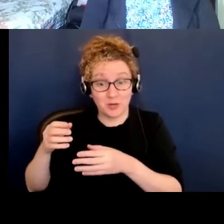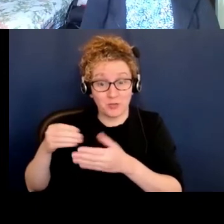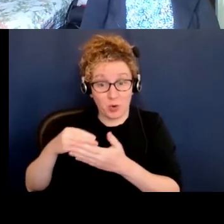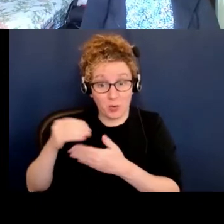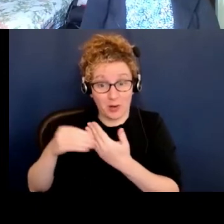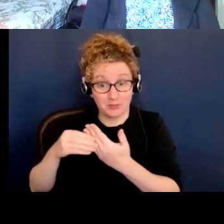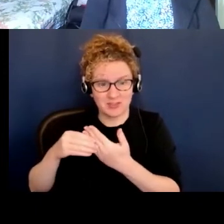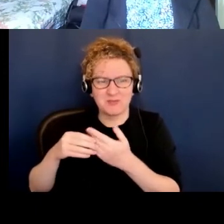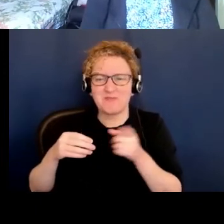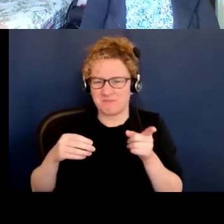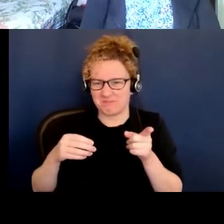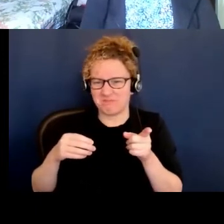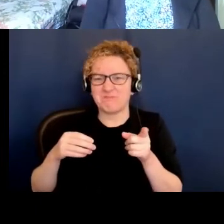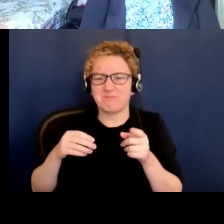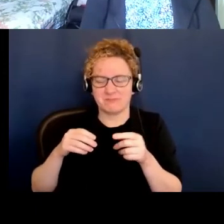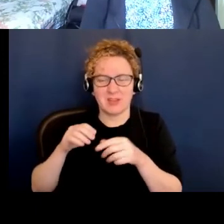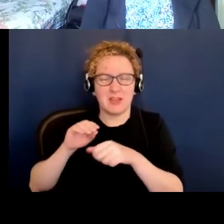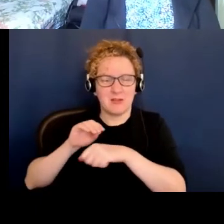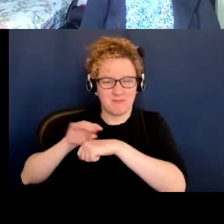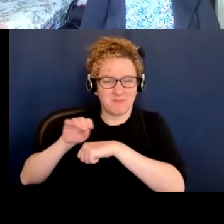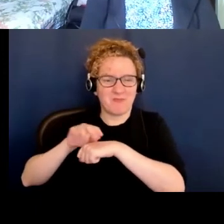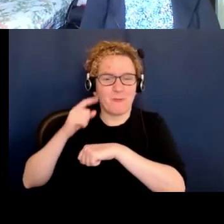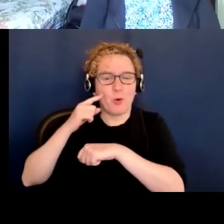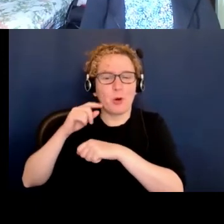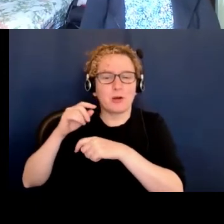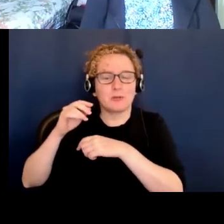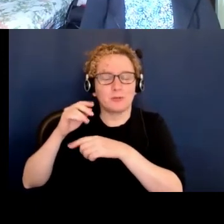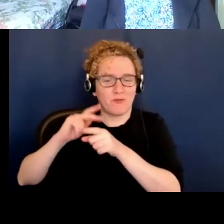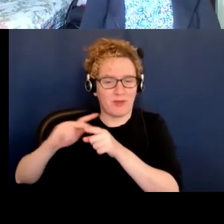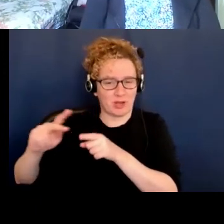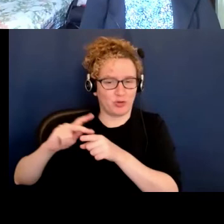you learn more about while on our website.